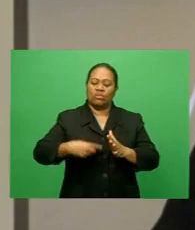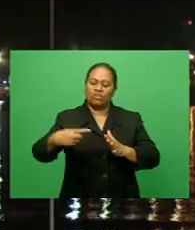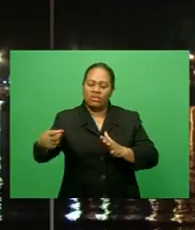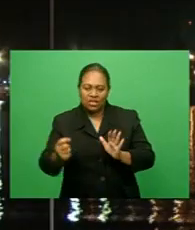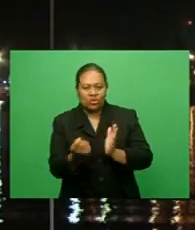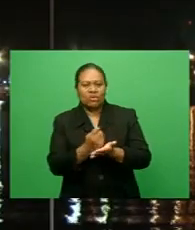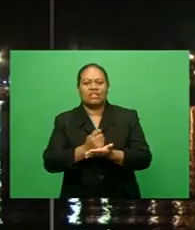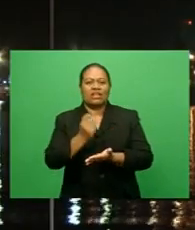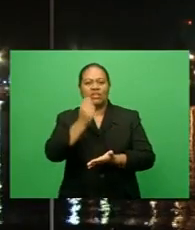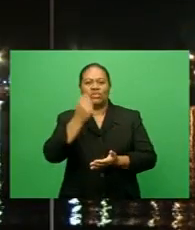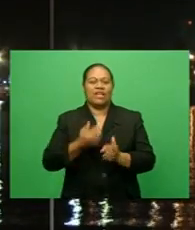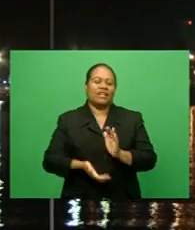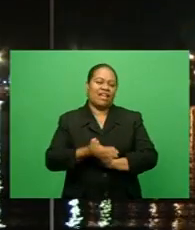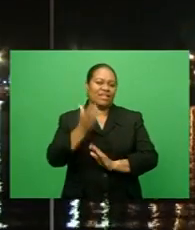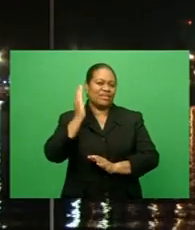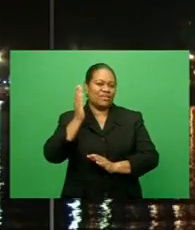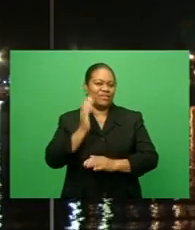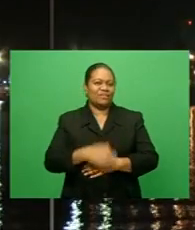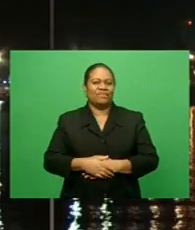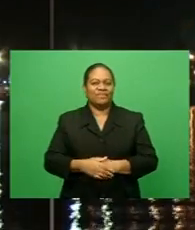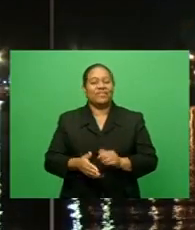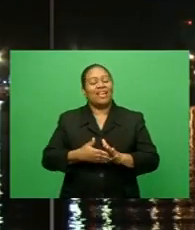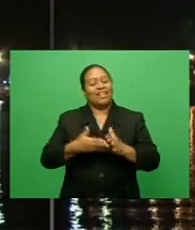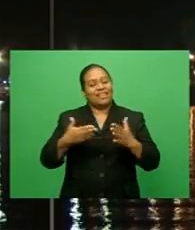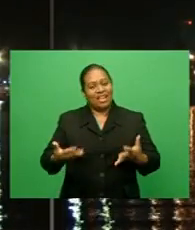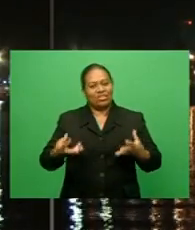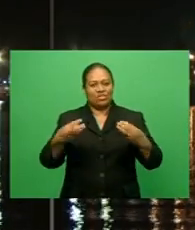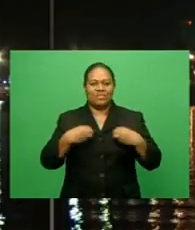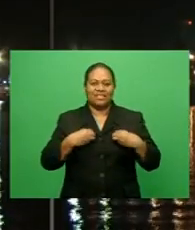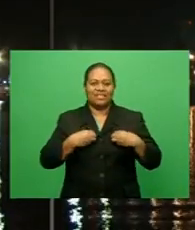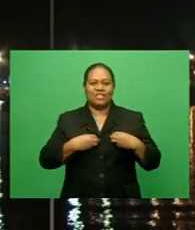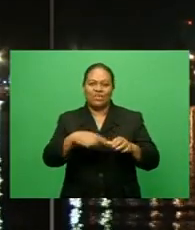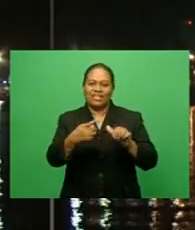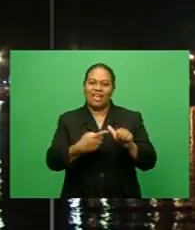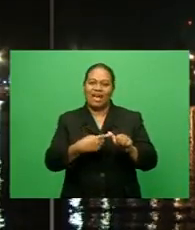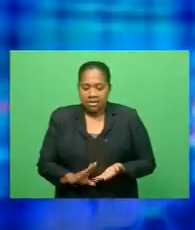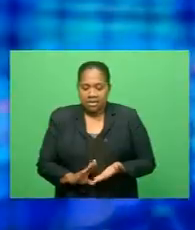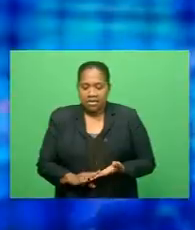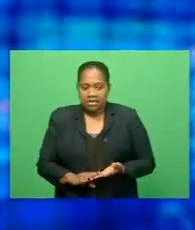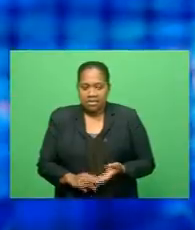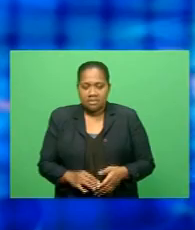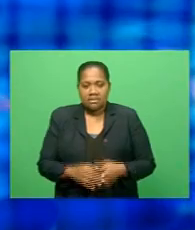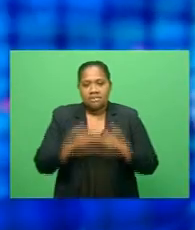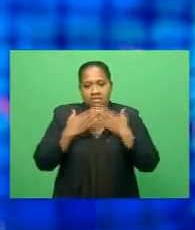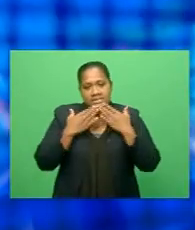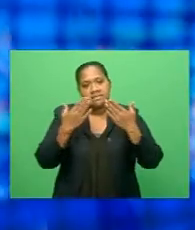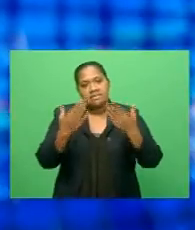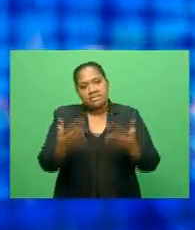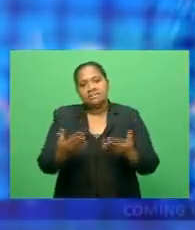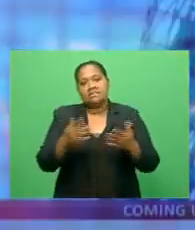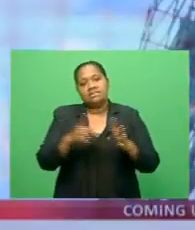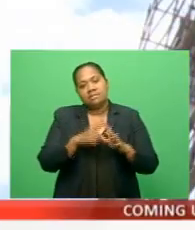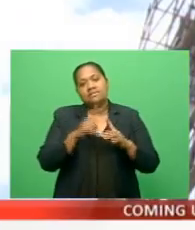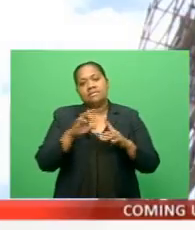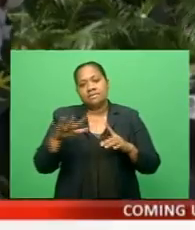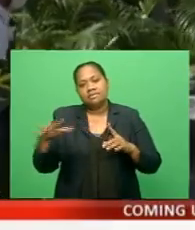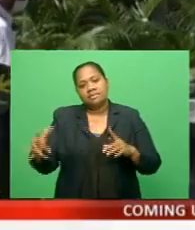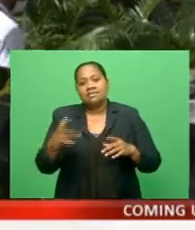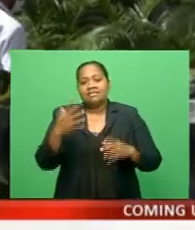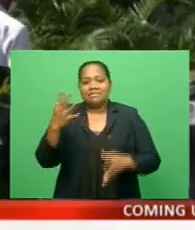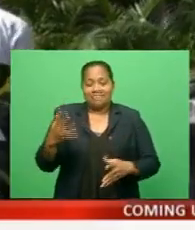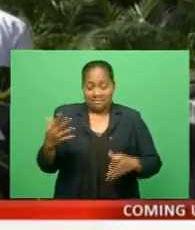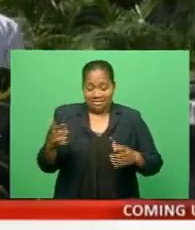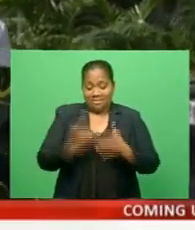education. And to business now with Apanisa. Thanks, Edwin. Coming up, Central